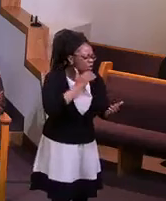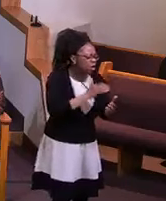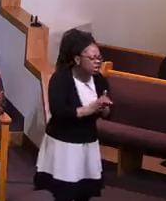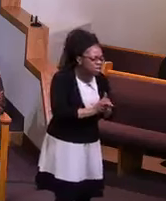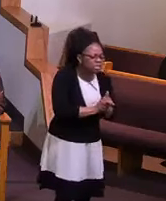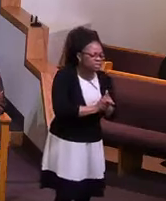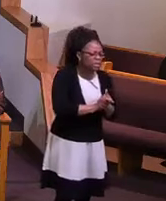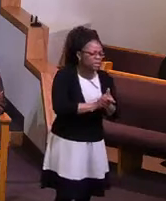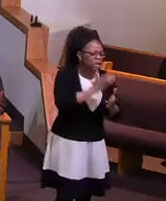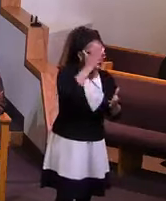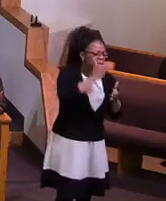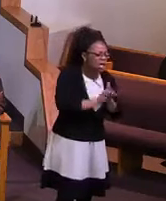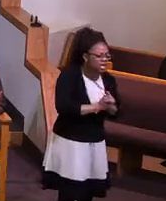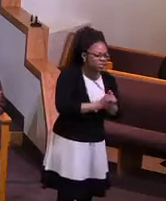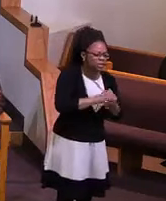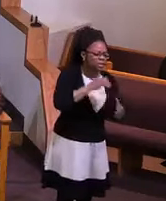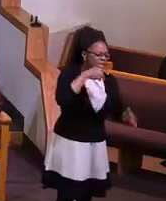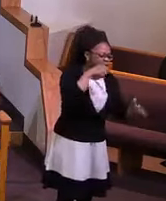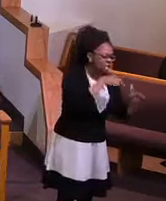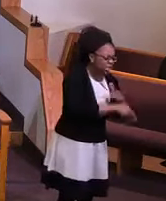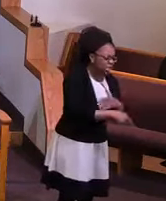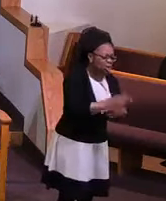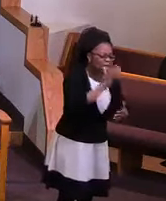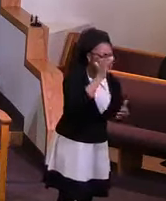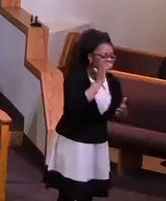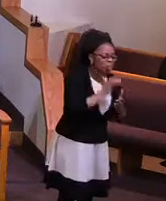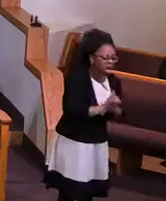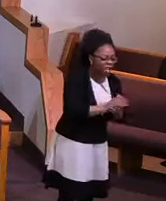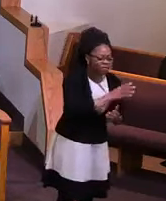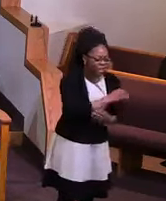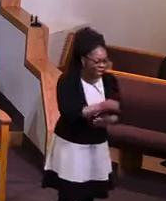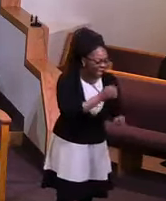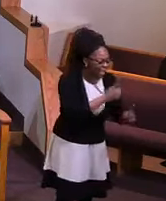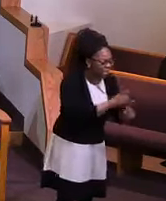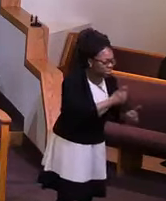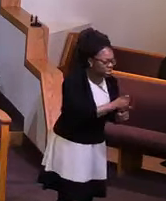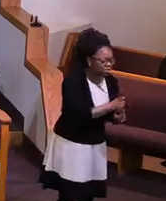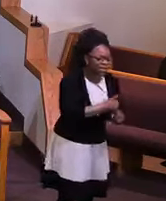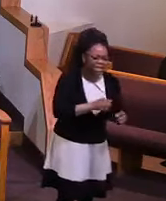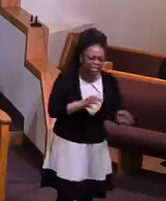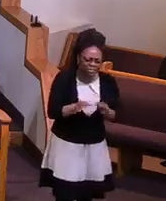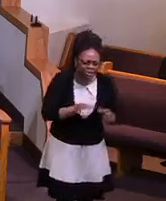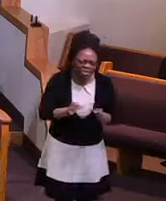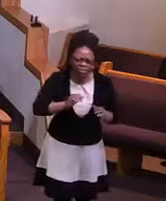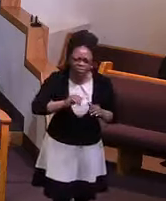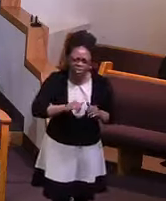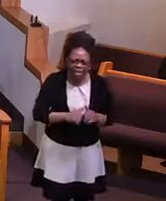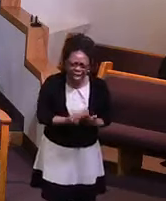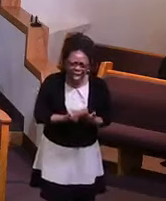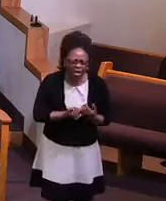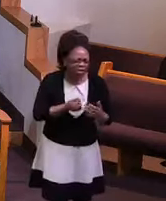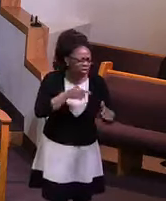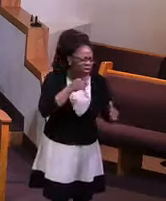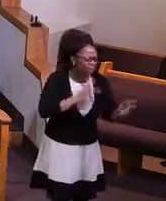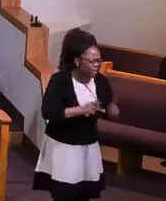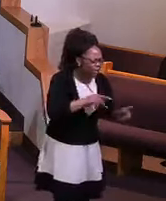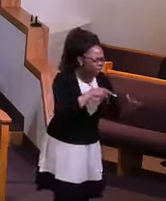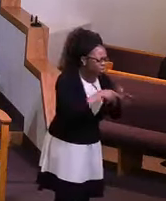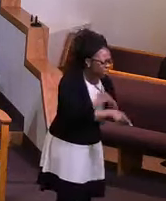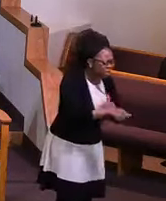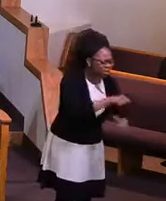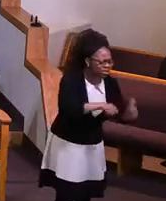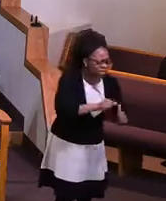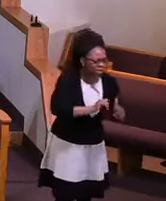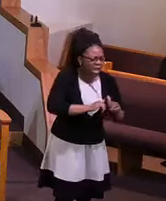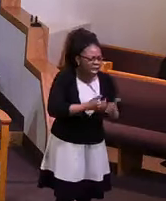a person can rape a woman or a man. Explain to me how serial killers can invent ways to kill. kill other folk. Explain to me how some folk